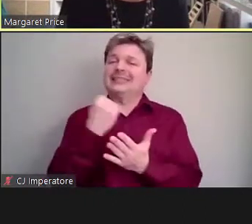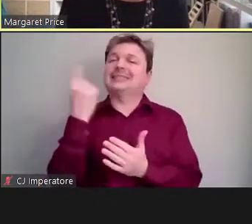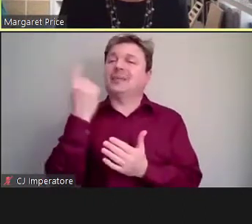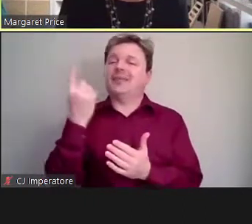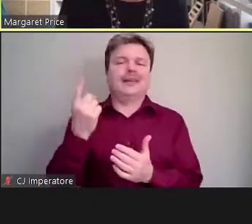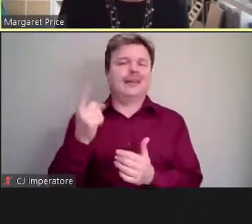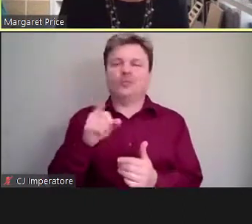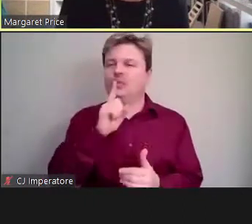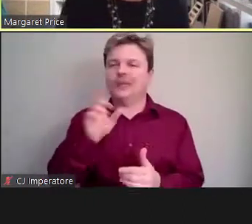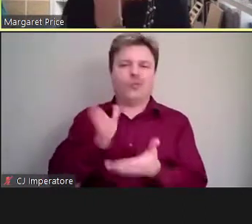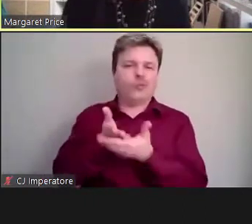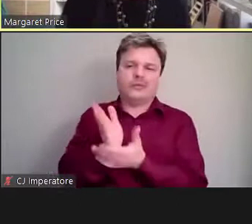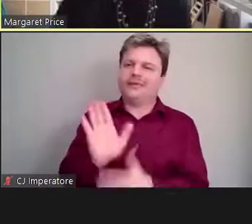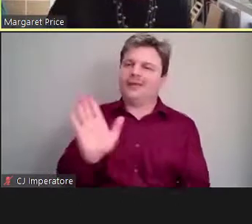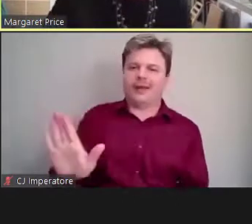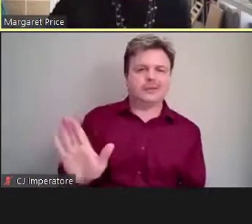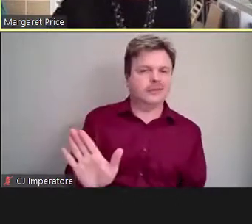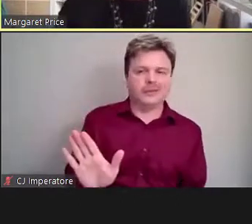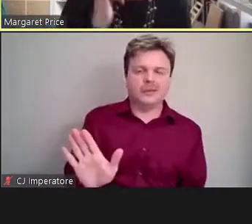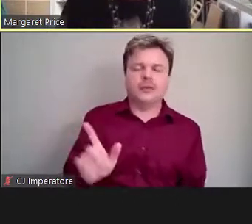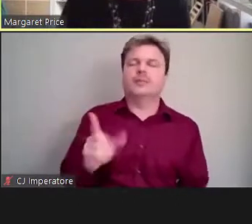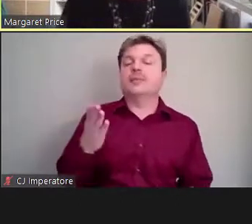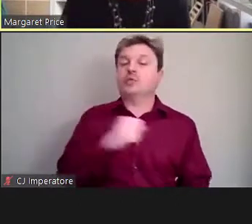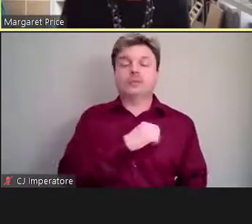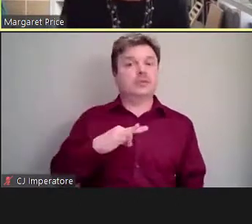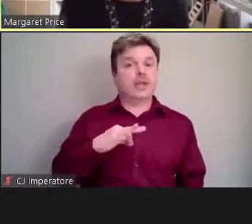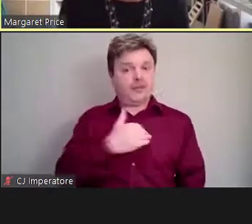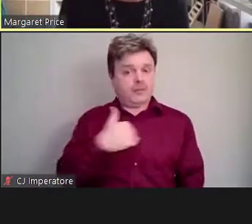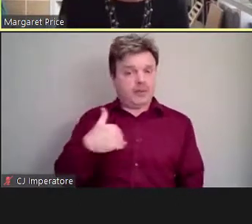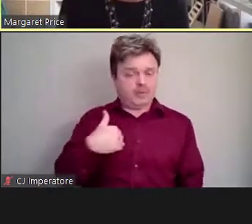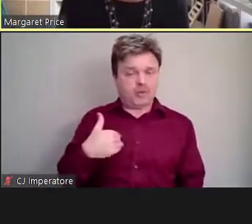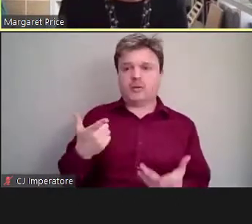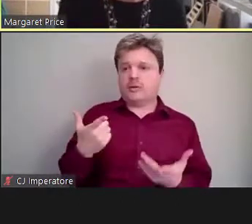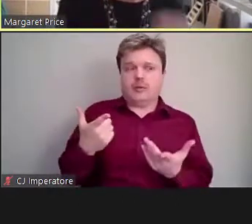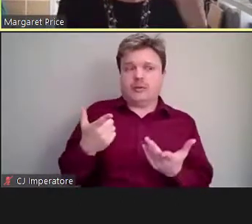So you might be a staff member in the position of trying to help a faculty member